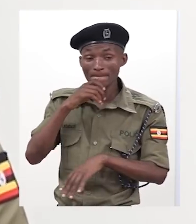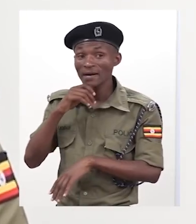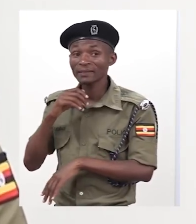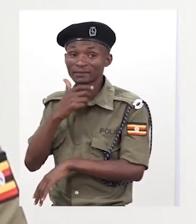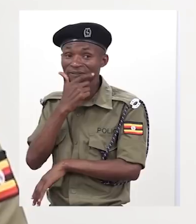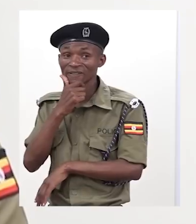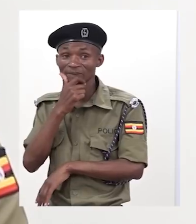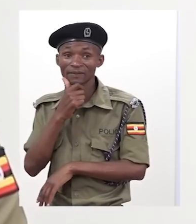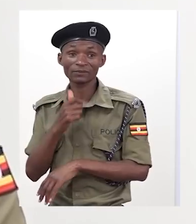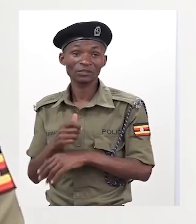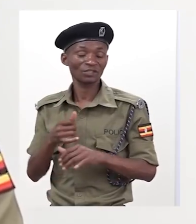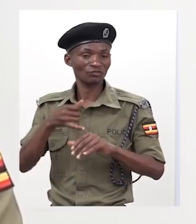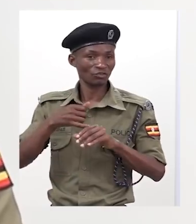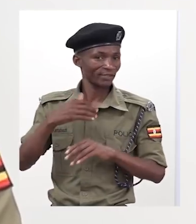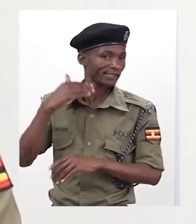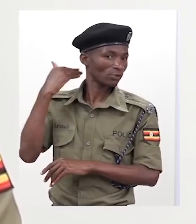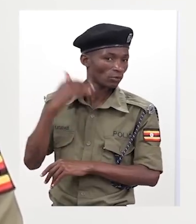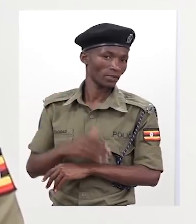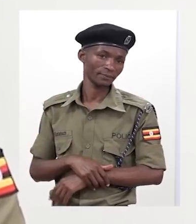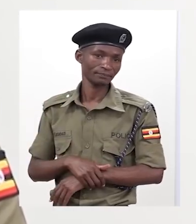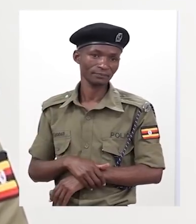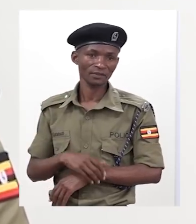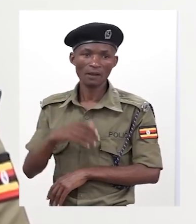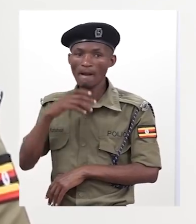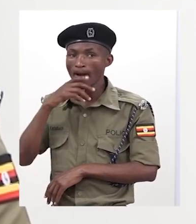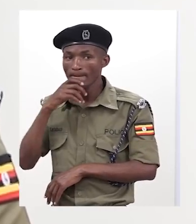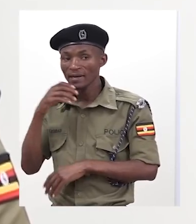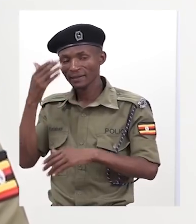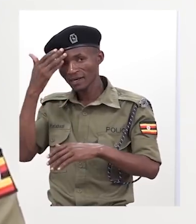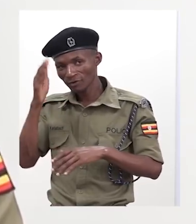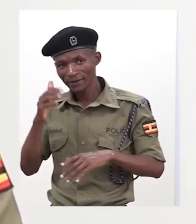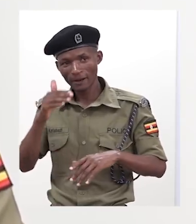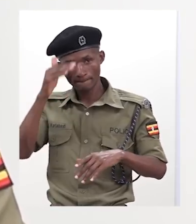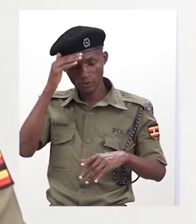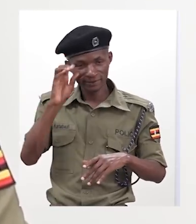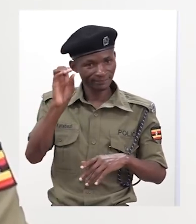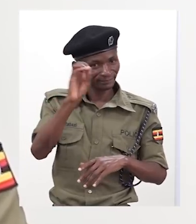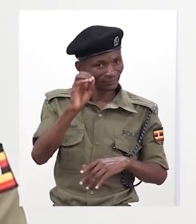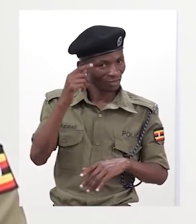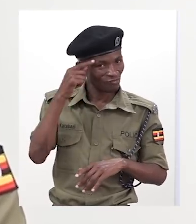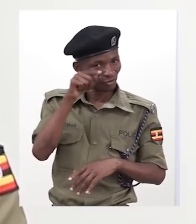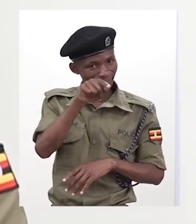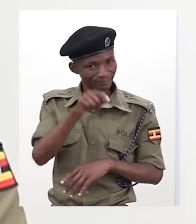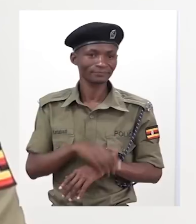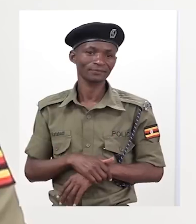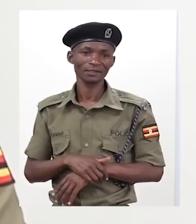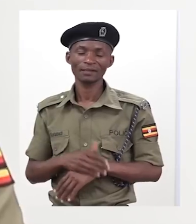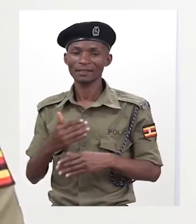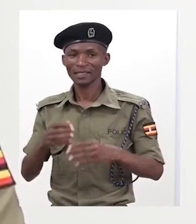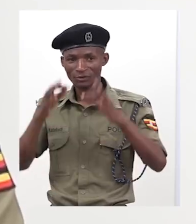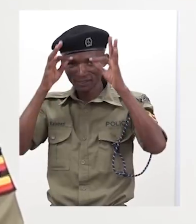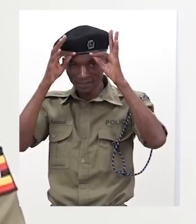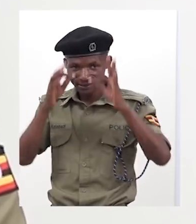aggravated robbery. He is aware of the police efforts and is evasive. He has decided to move